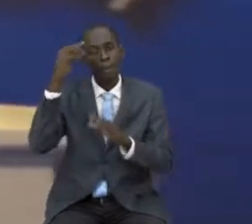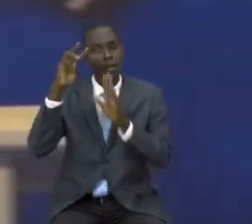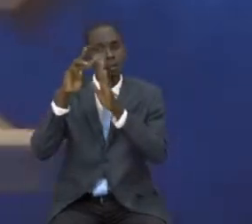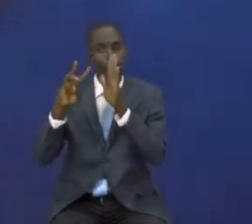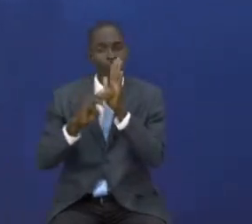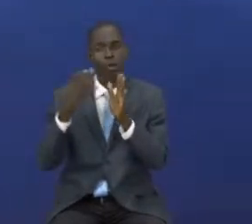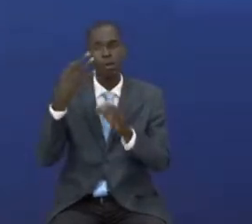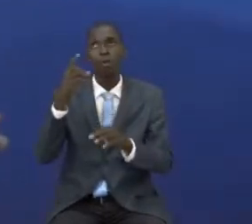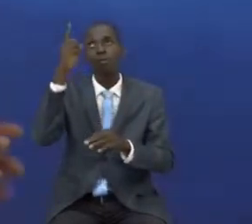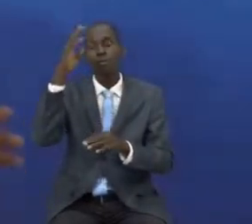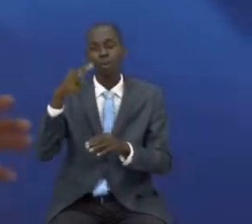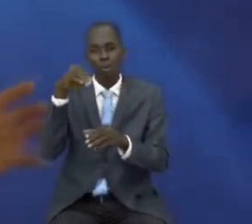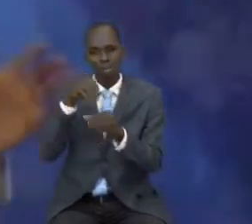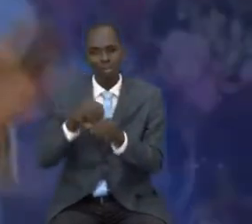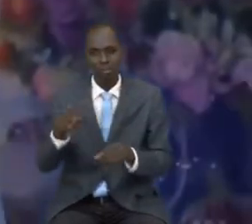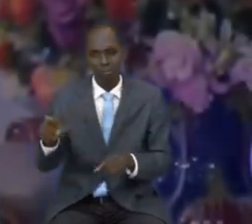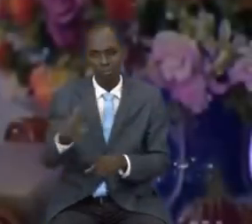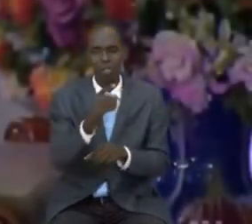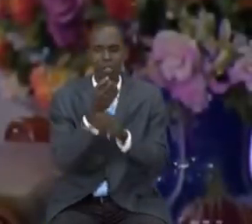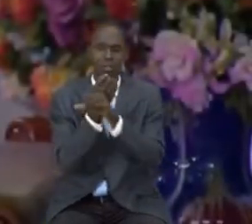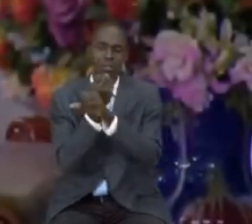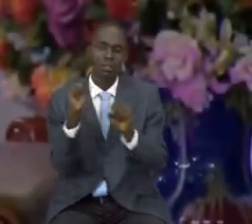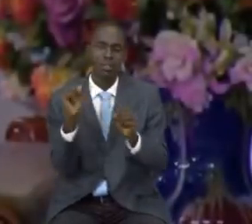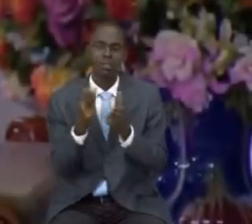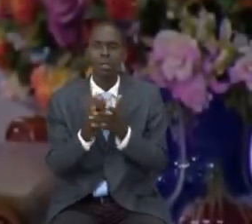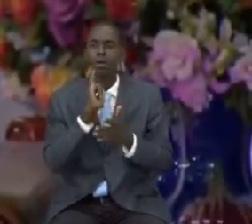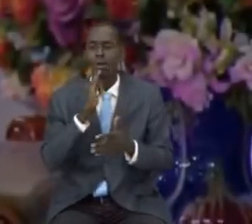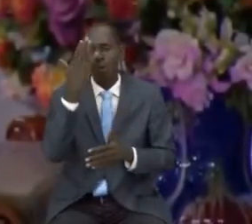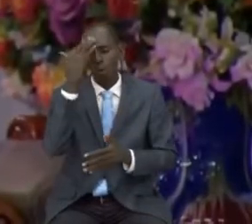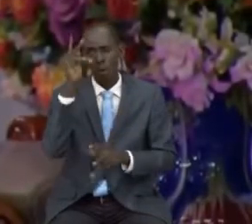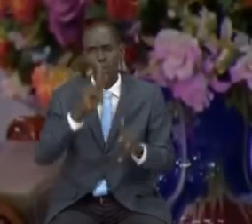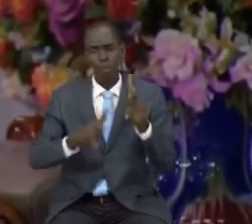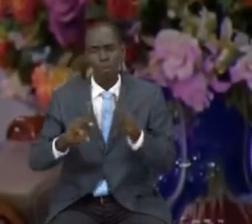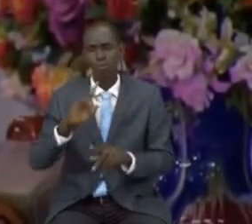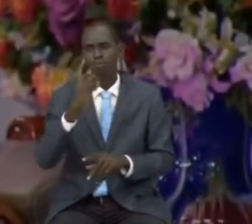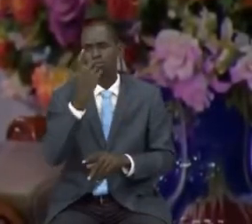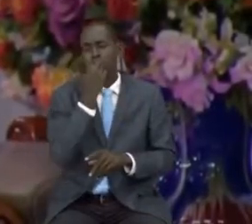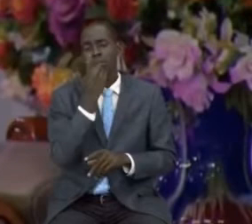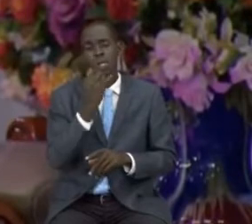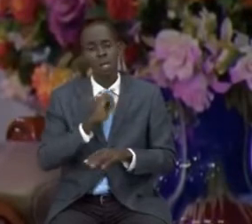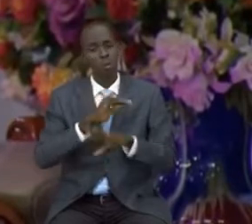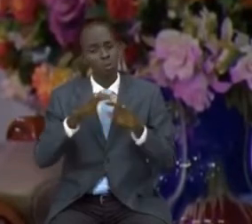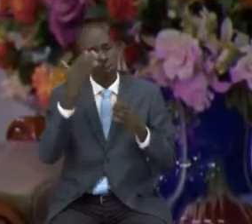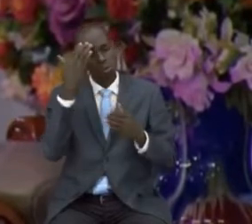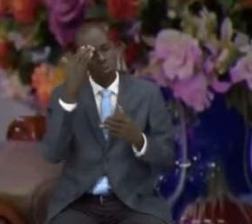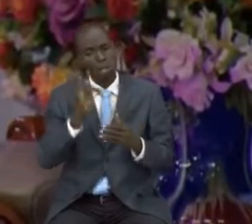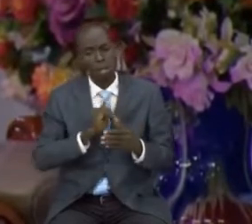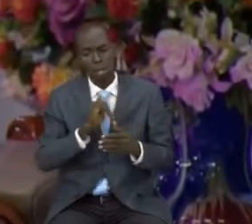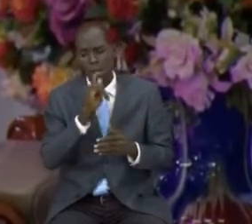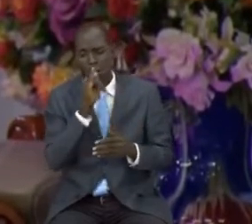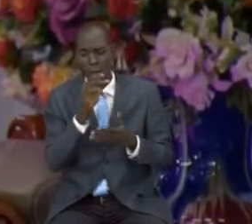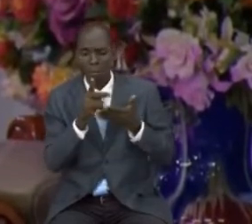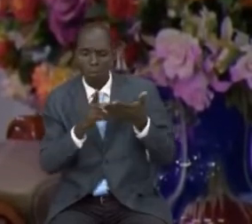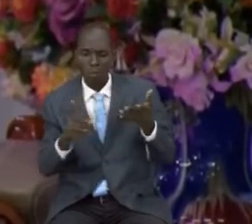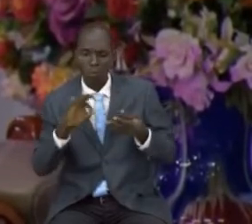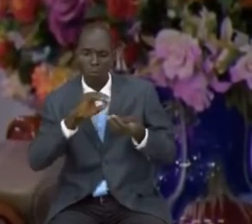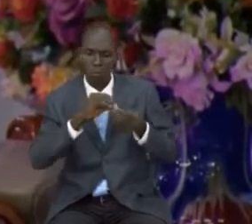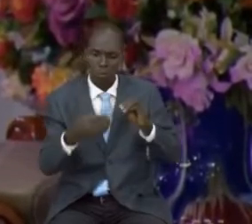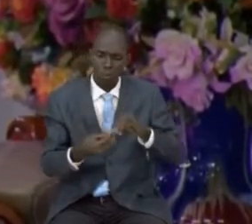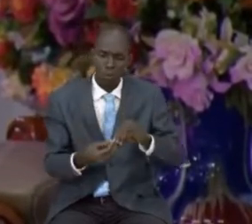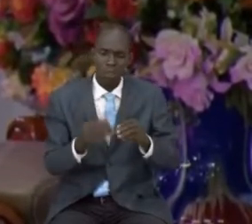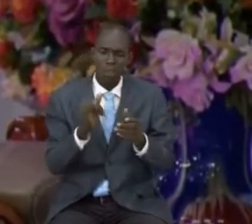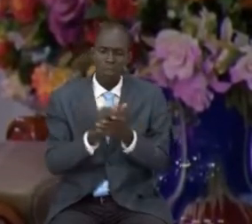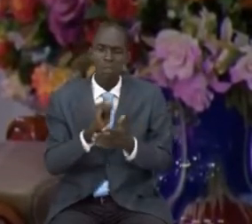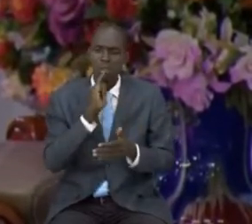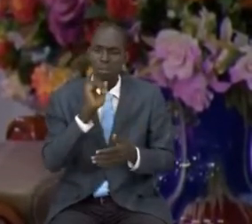in their salvation. They say, I don't know whether I am I'm part of the number